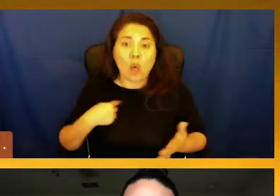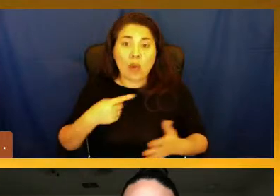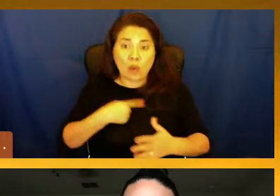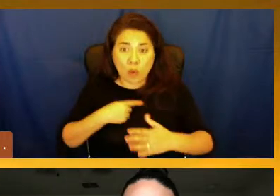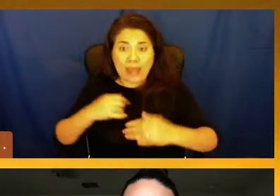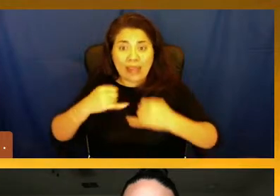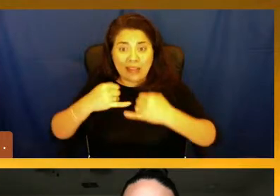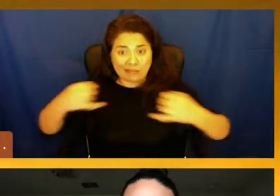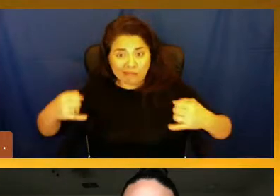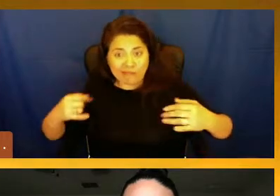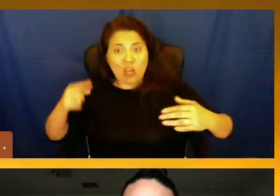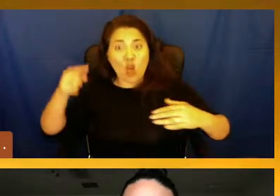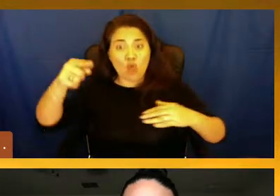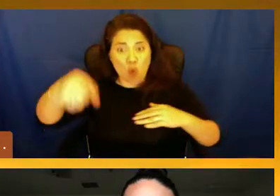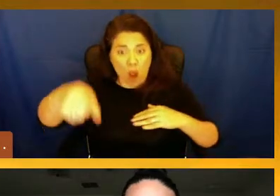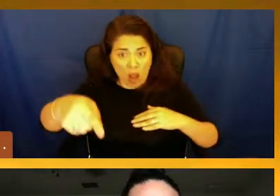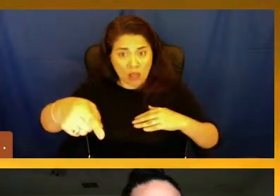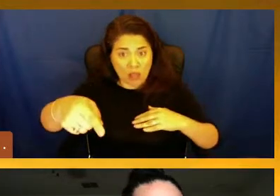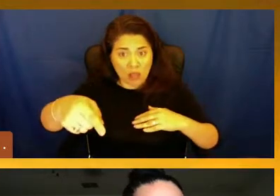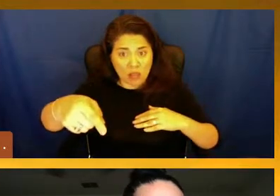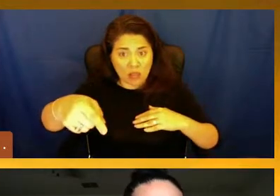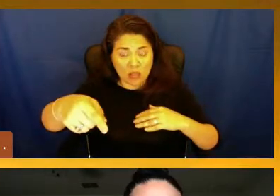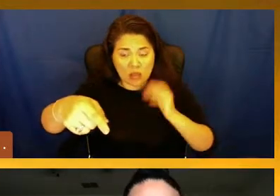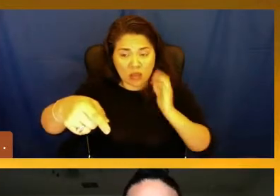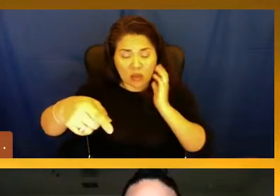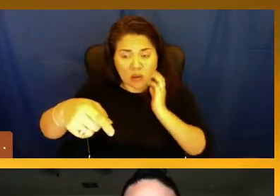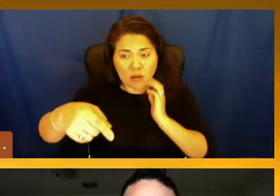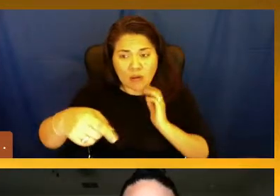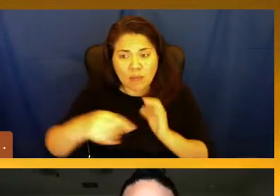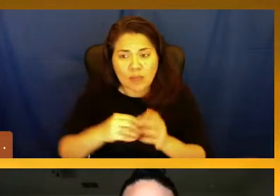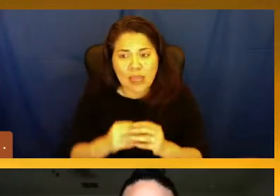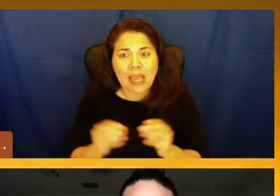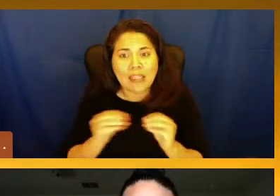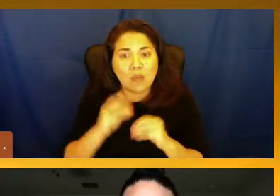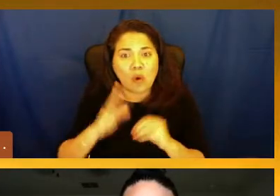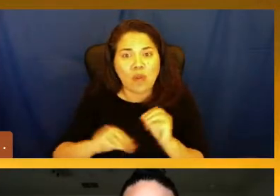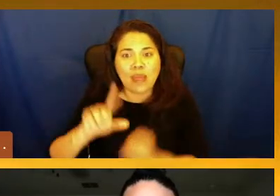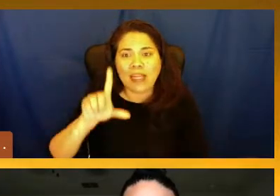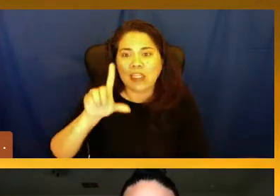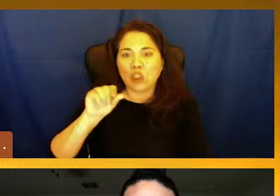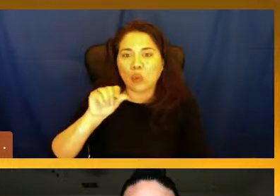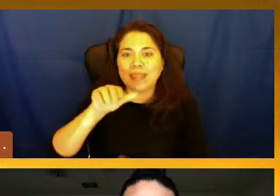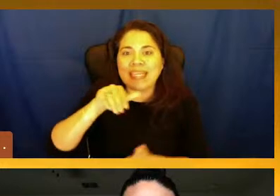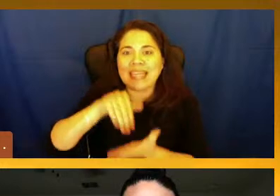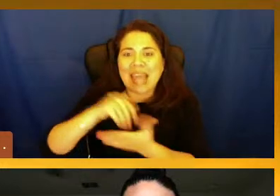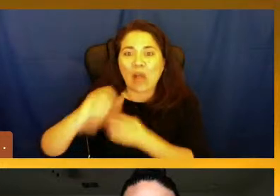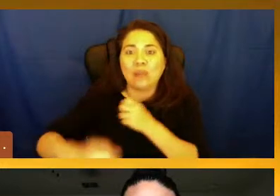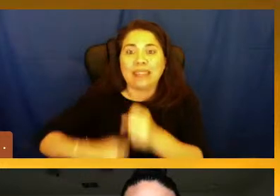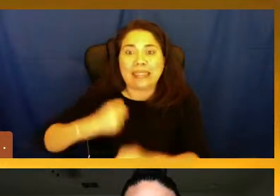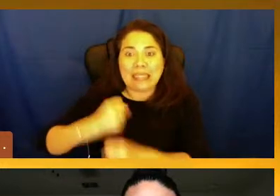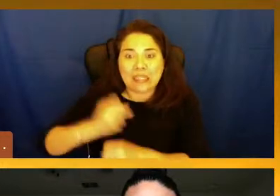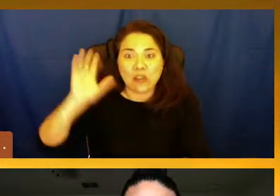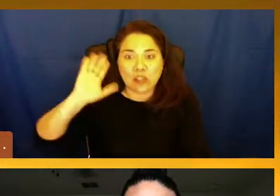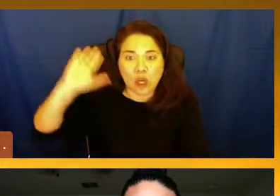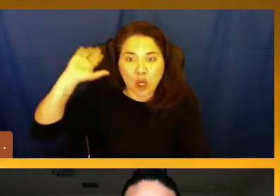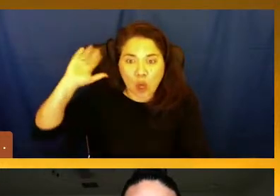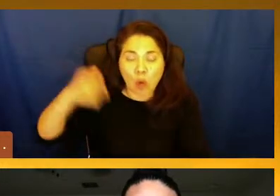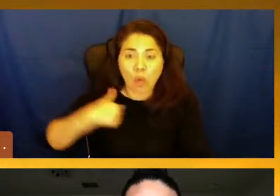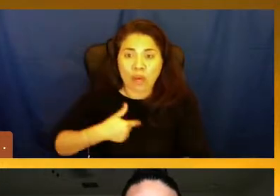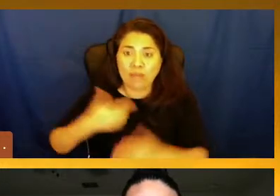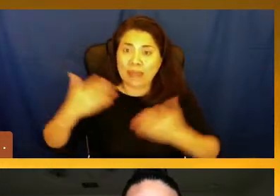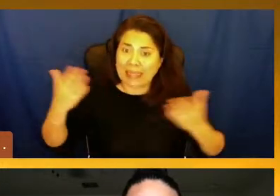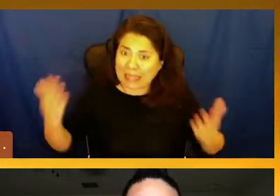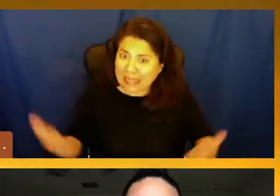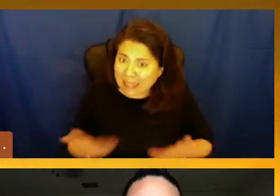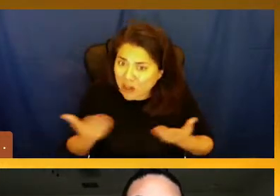the Strait of Bering, and it's been more than 20,000 years and being here as Coahuiltecans